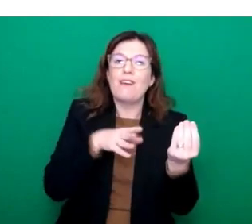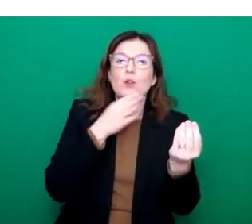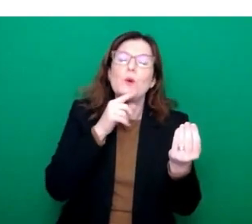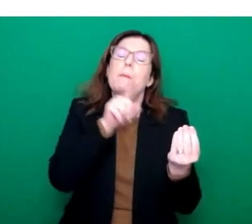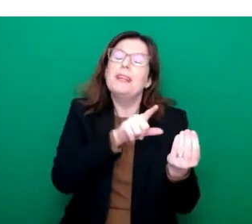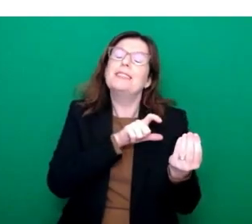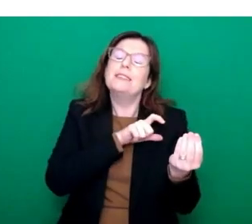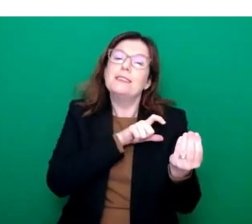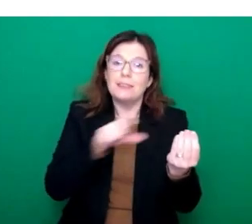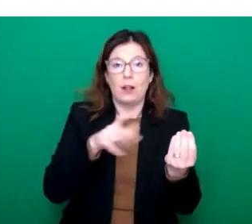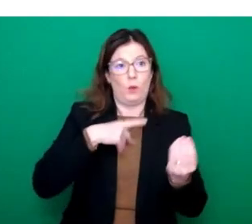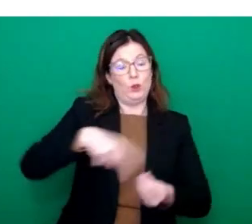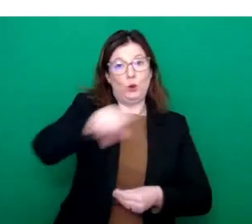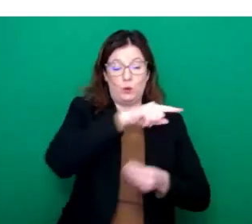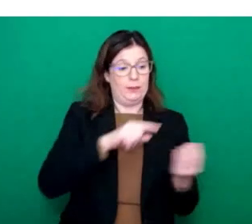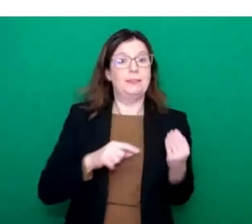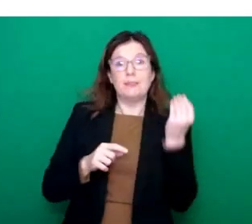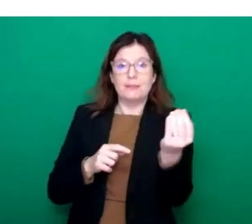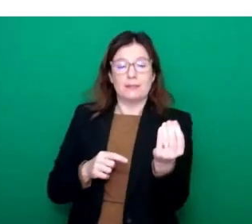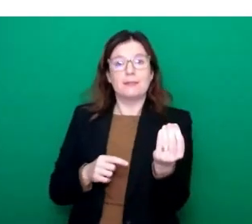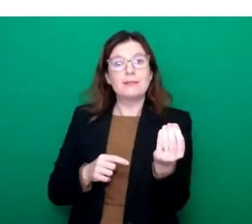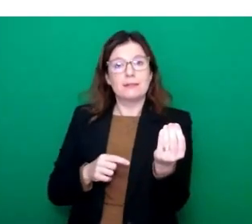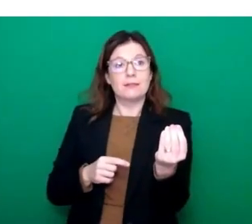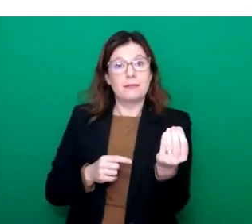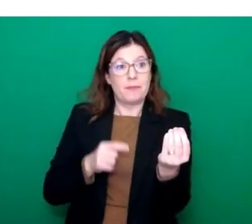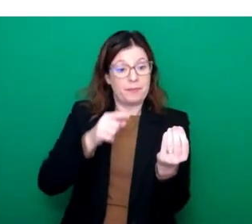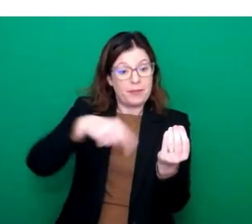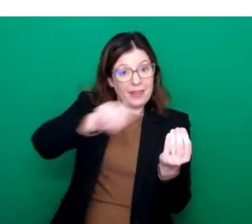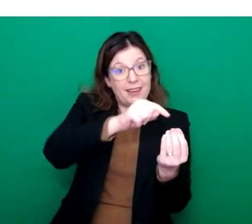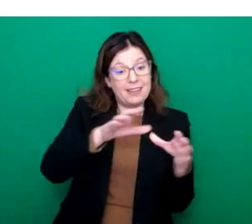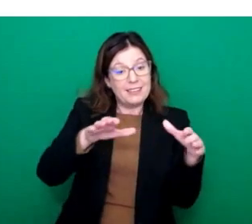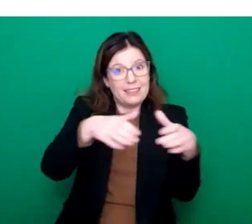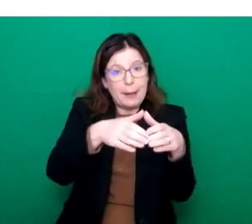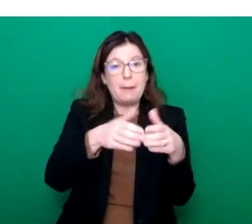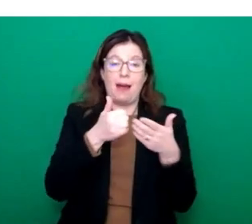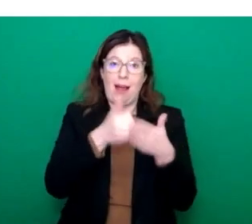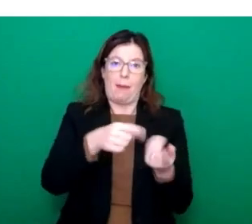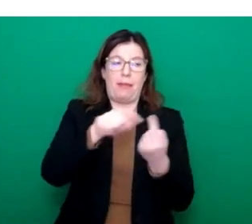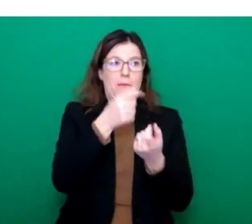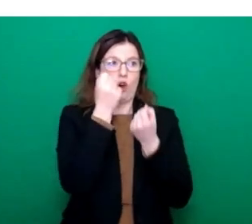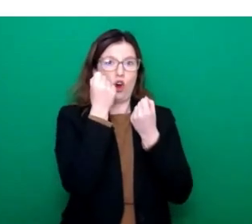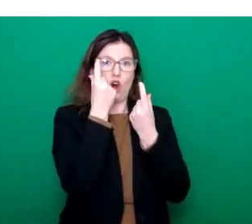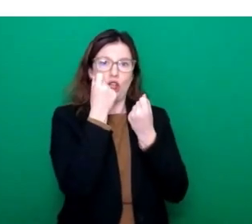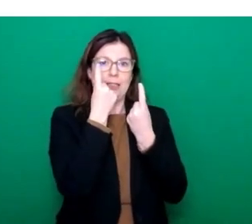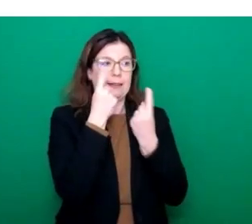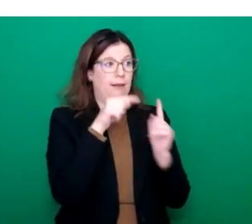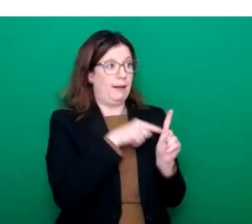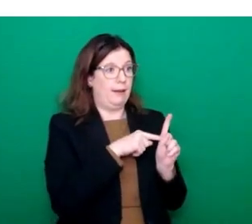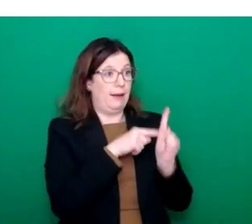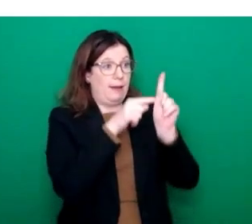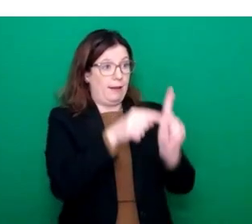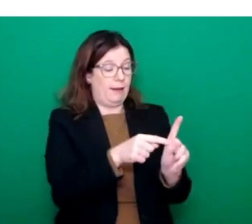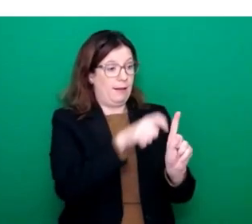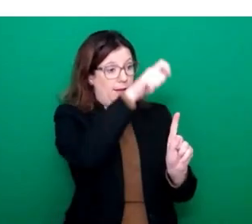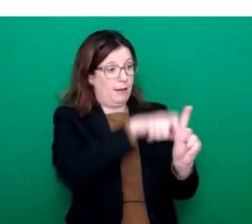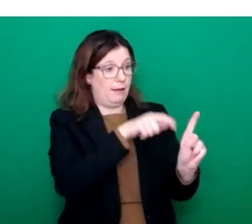because it also focuses people's minds. The team, for example, focuses people's minds on what they will be encountering when you, as a patient, goes